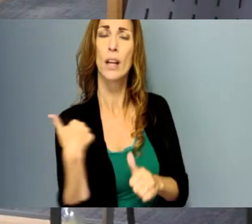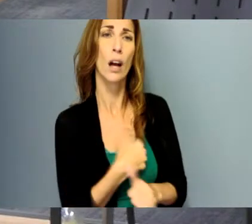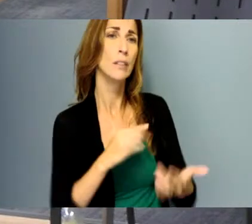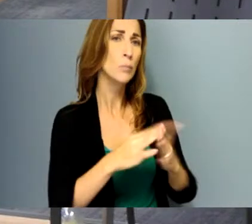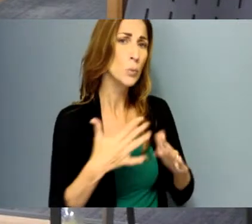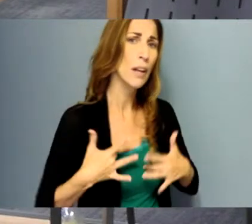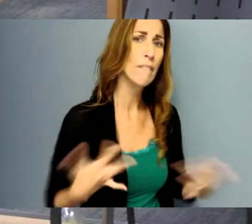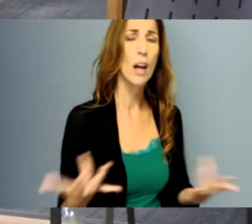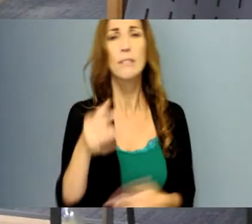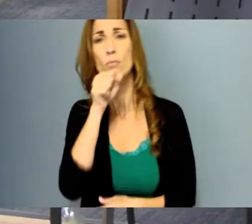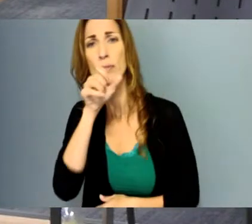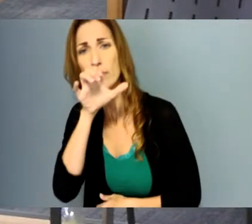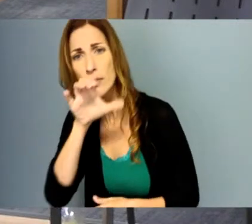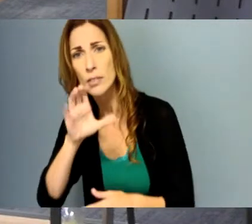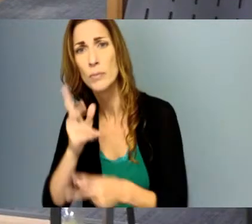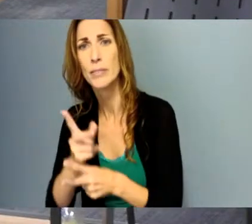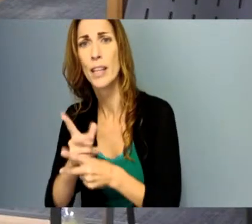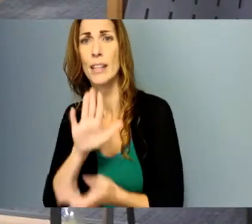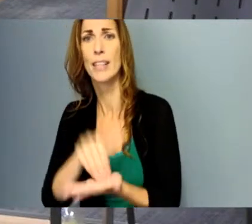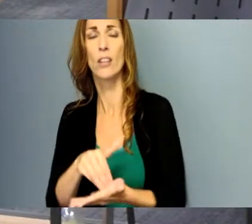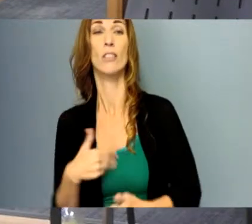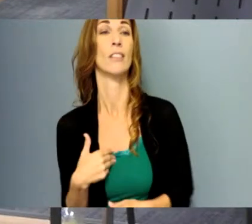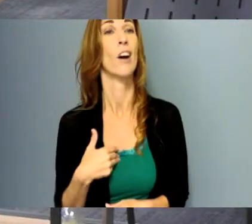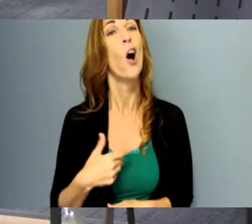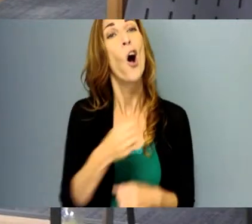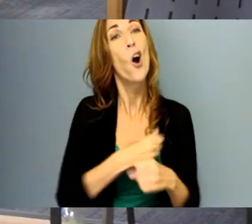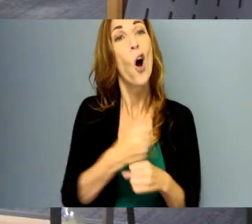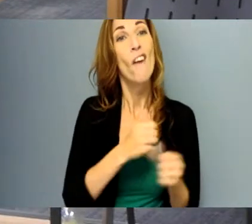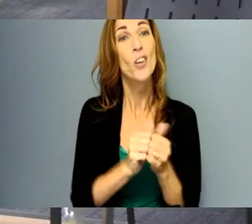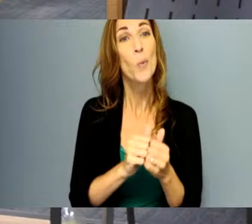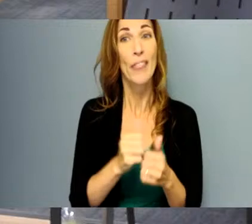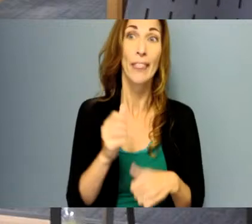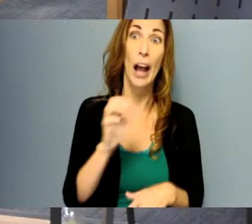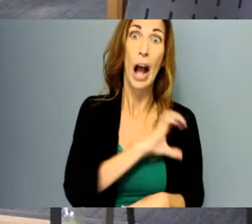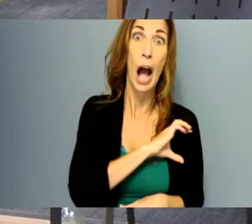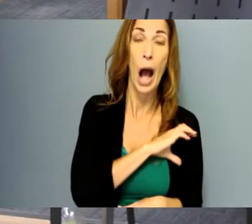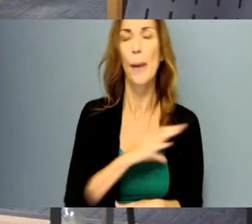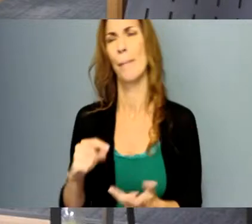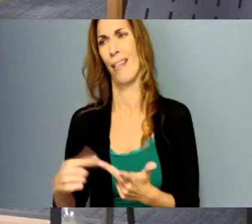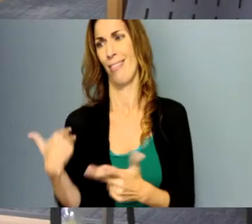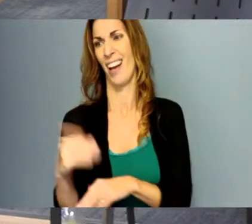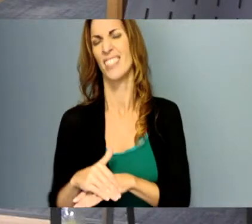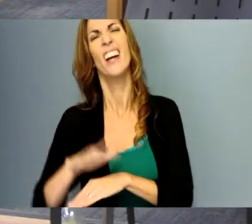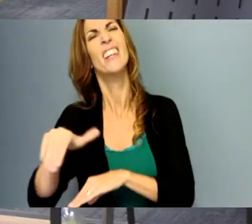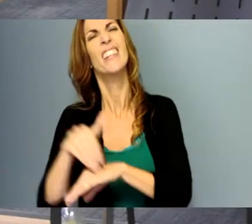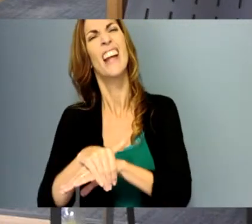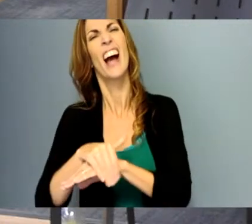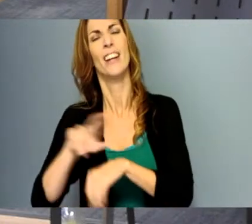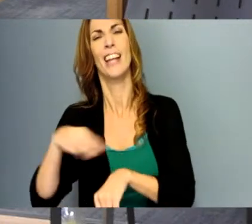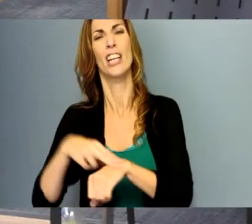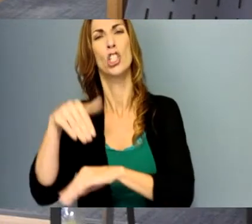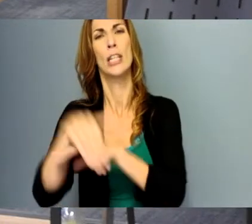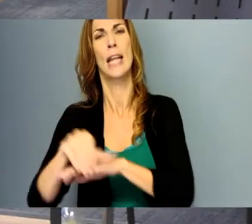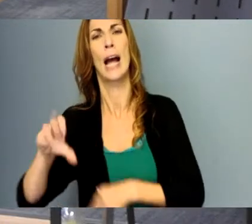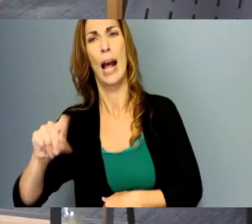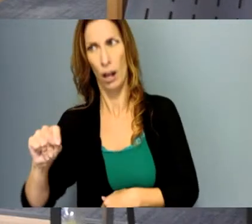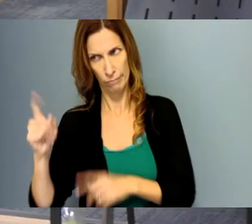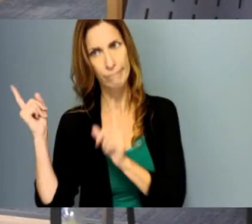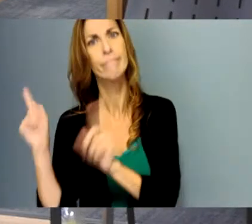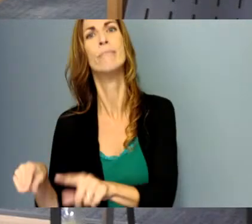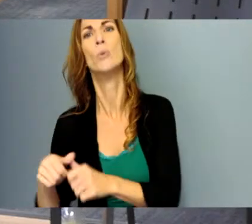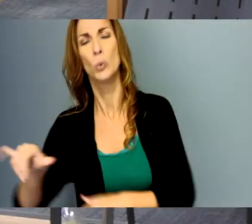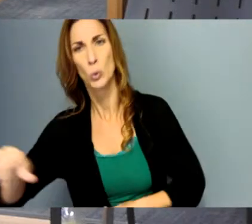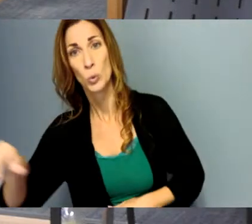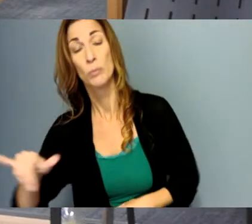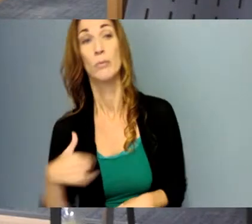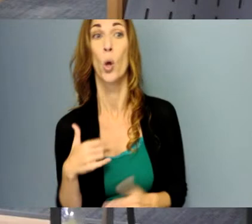at our senior center, Coffee with a Cop, and last night at National Night Out. Over time, co-responders reduce the strain on the